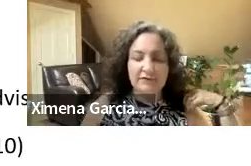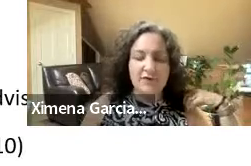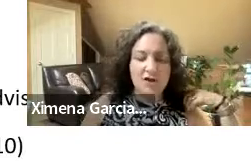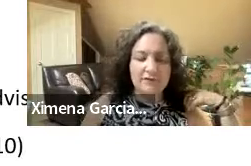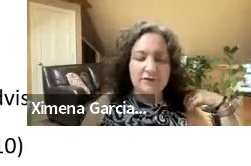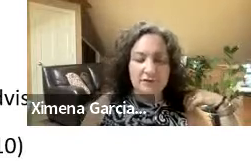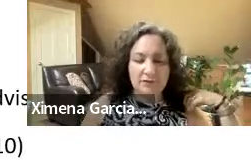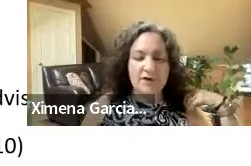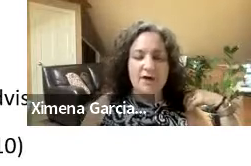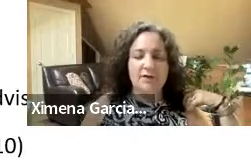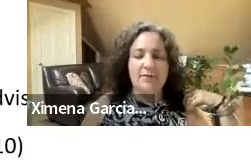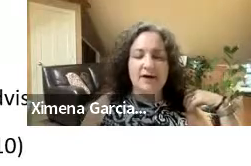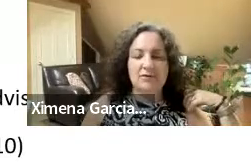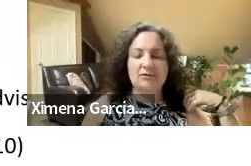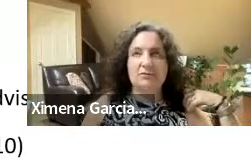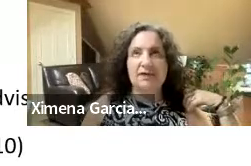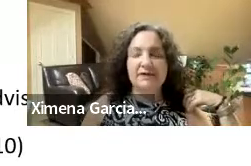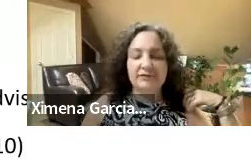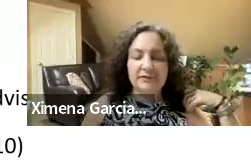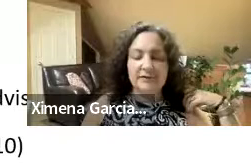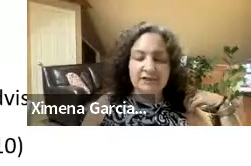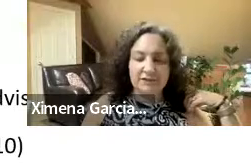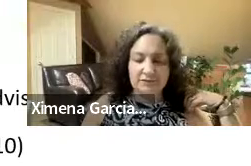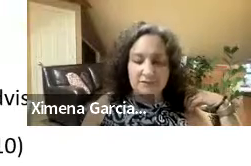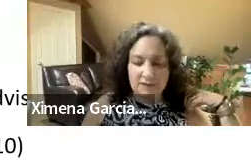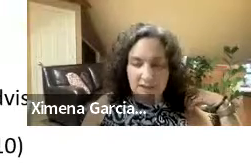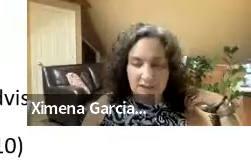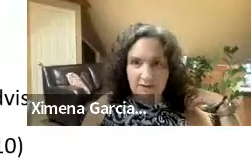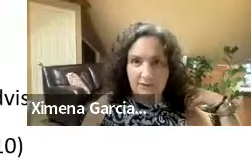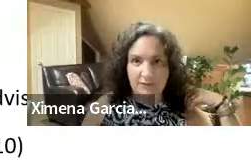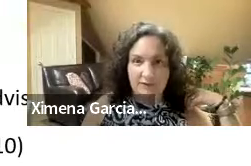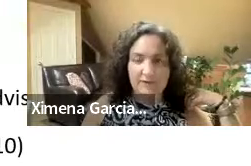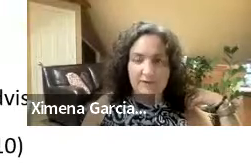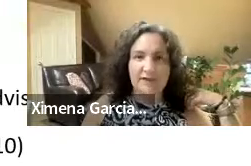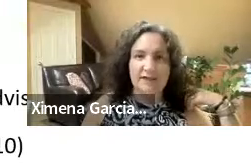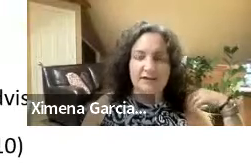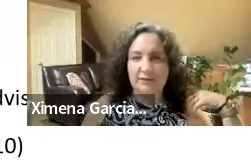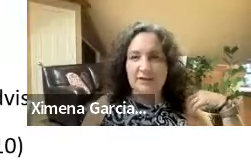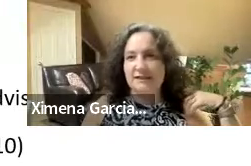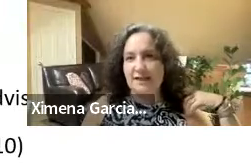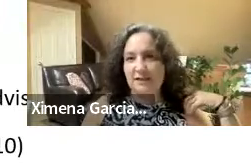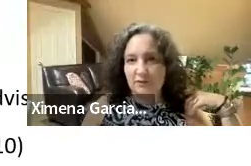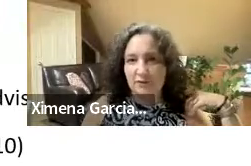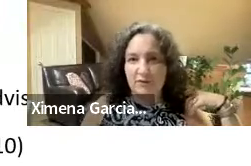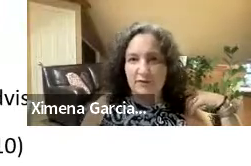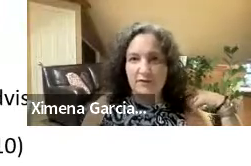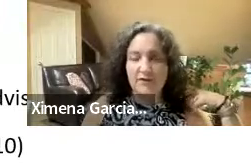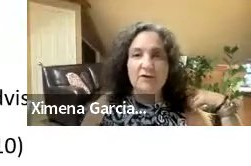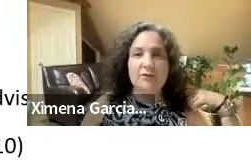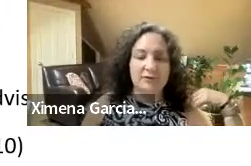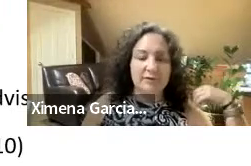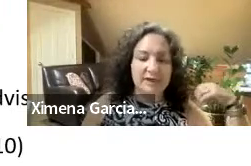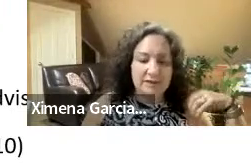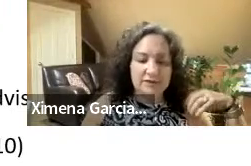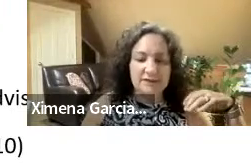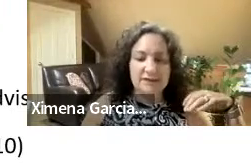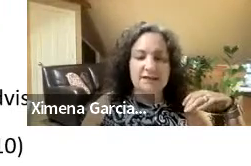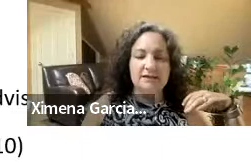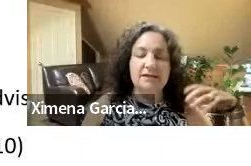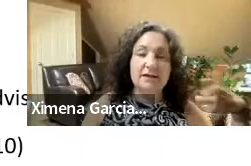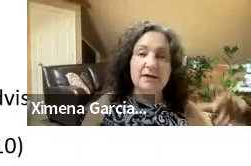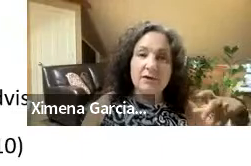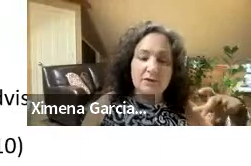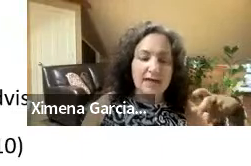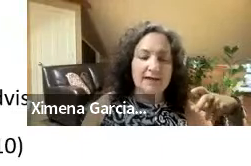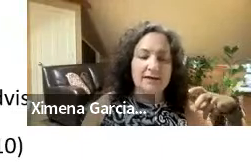to hear from all of you about what information you think people in the communities that you work with would be interested